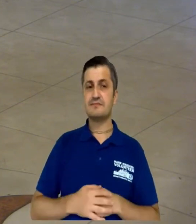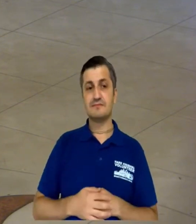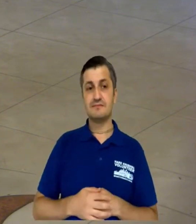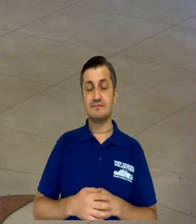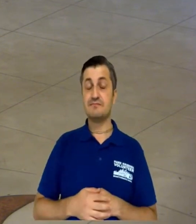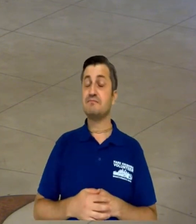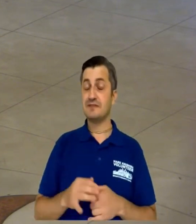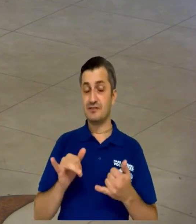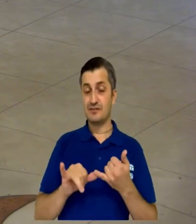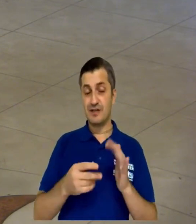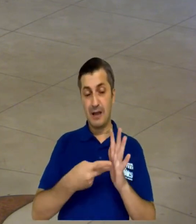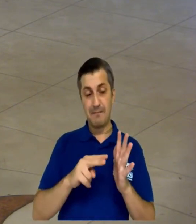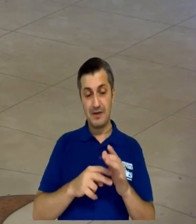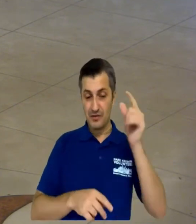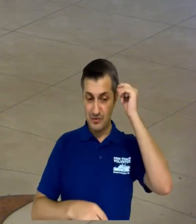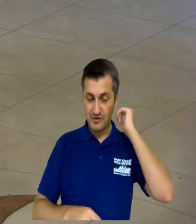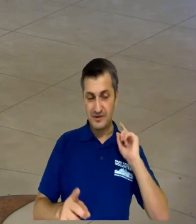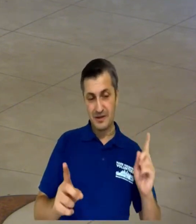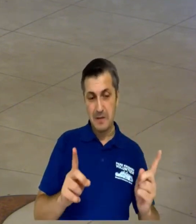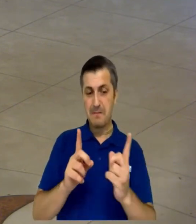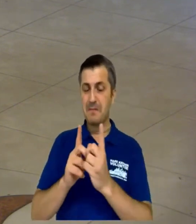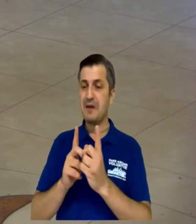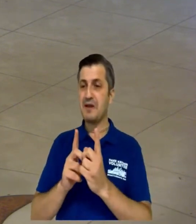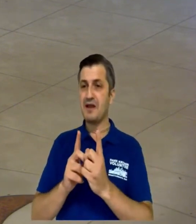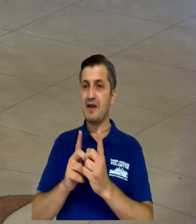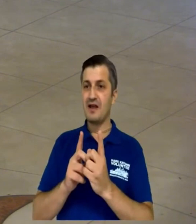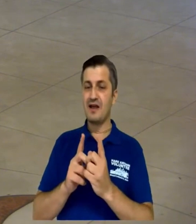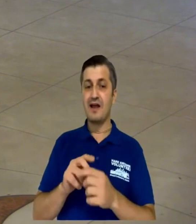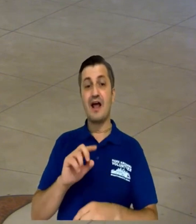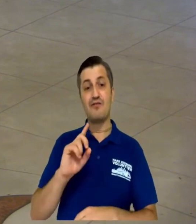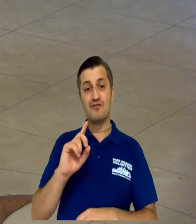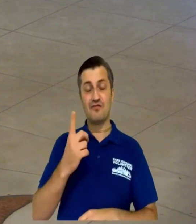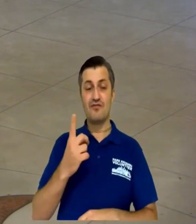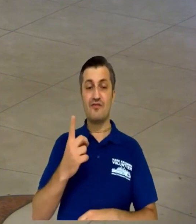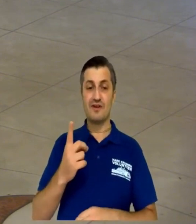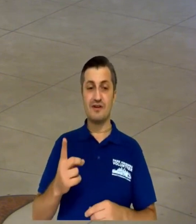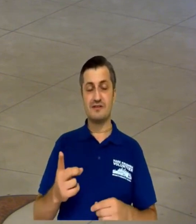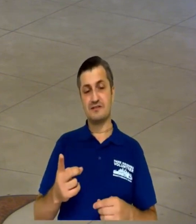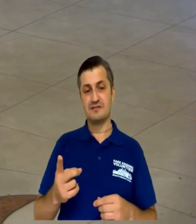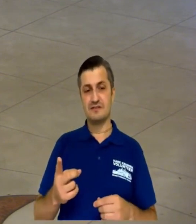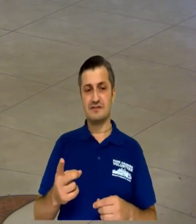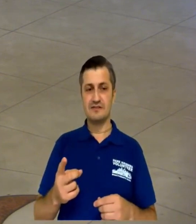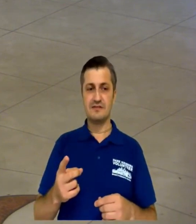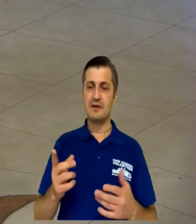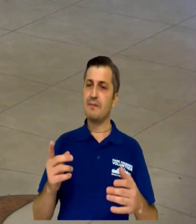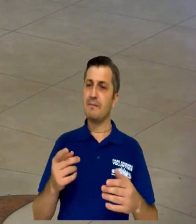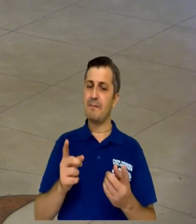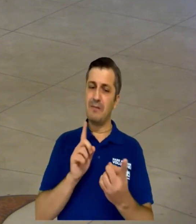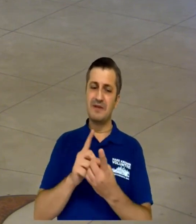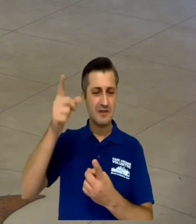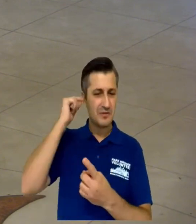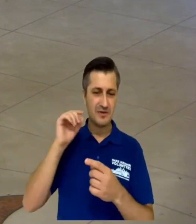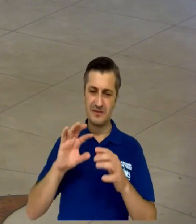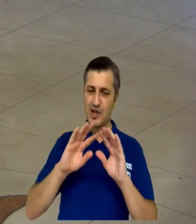So Krishna sent the devotees, and he sent my first sangha, my first personal sangha, right? He sent the devotees,